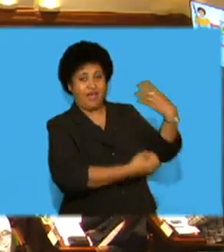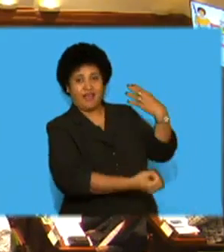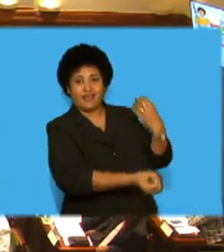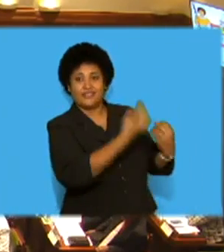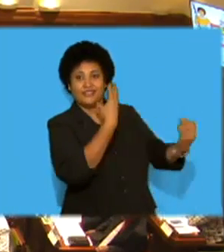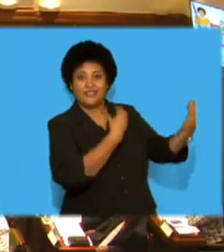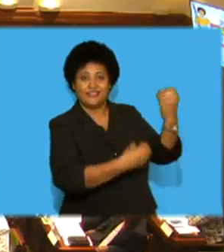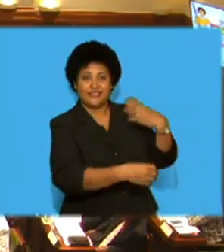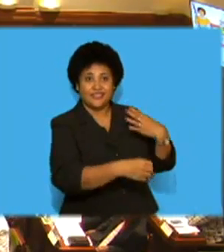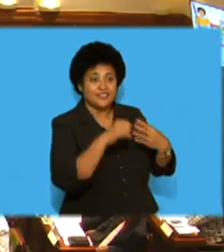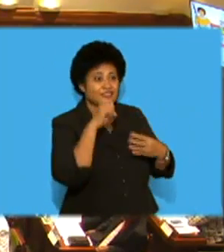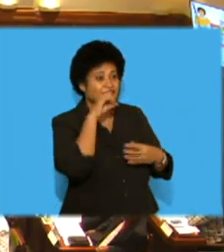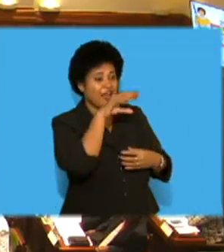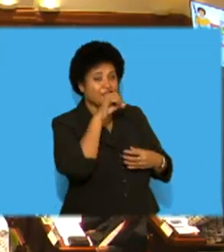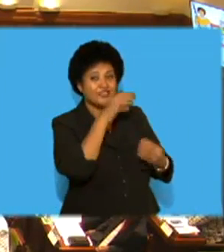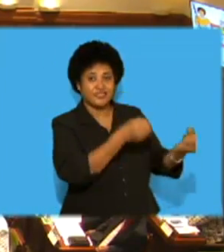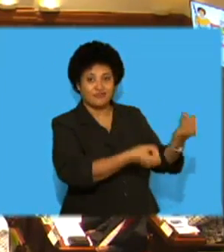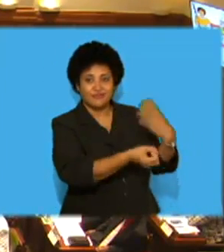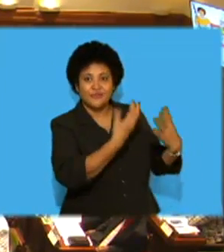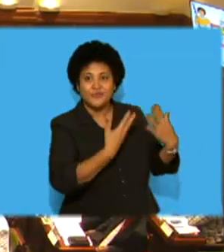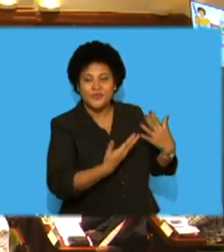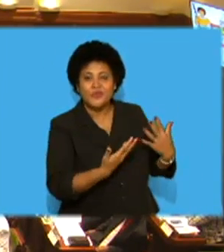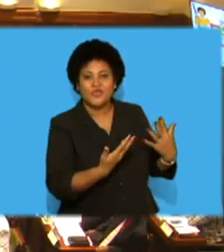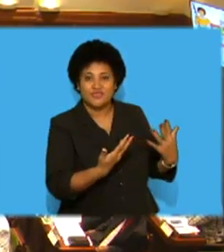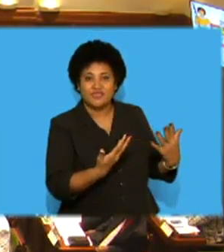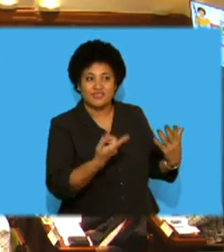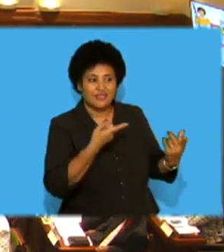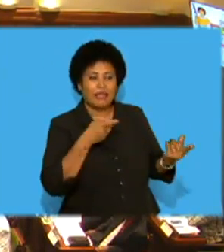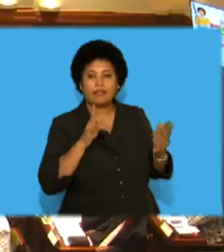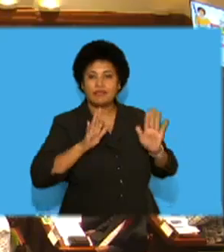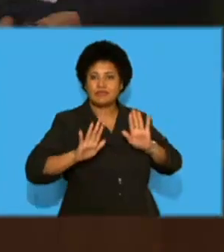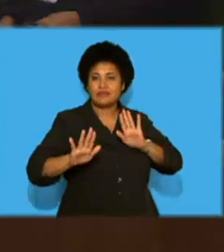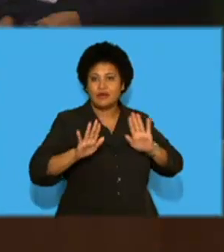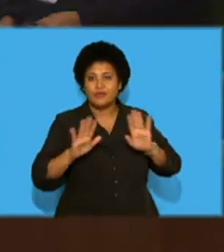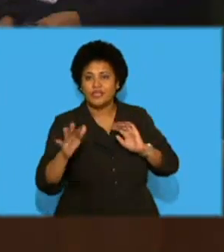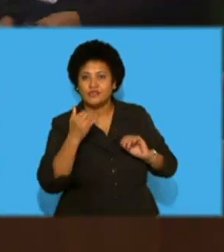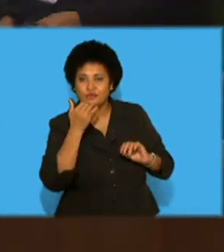the yelling. You see, this is the drama.